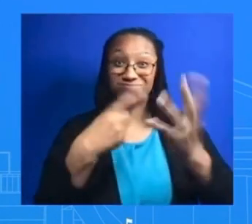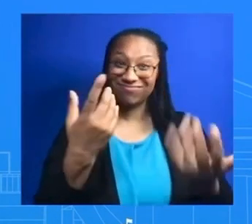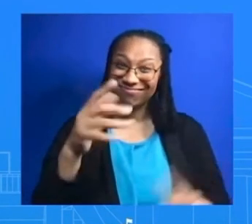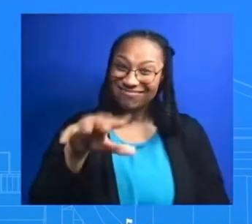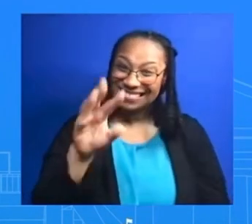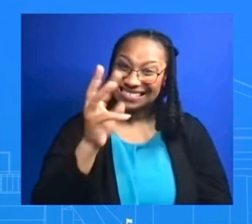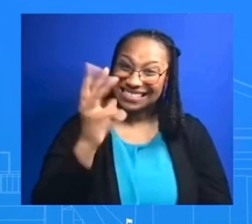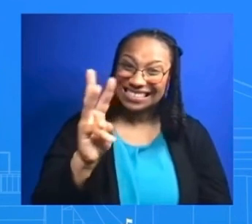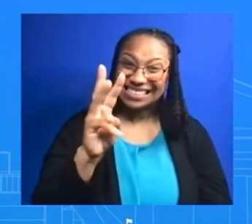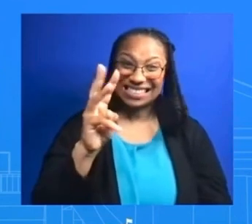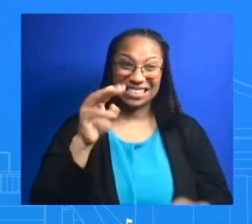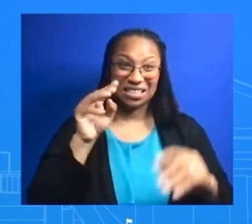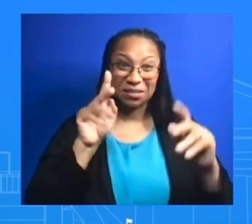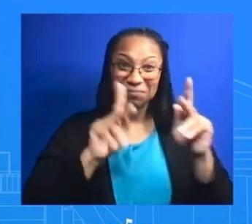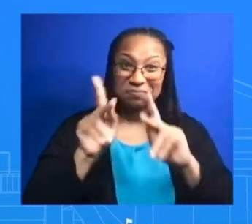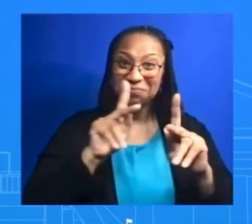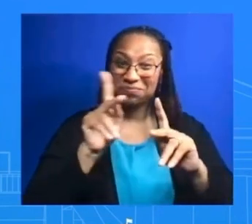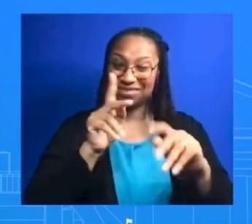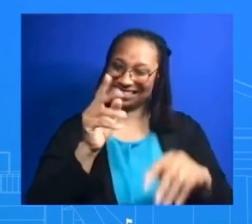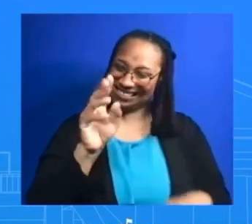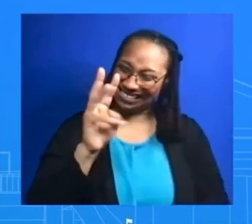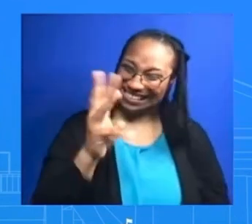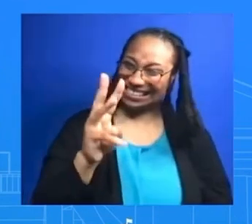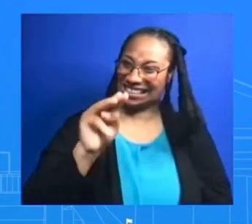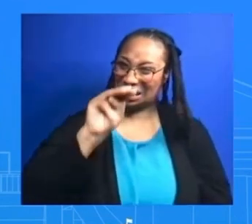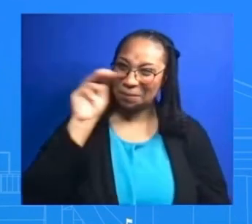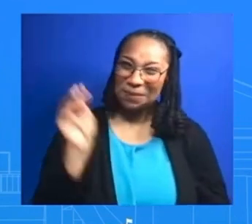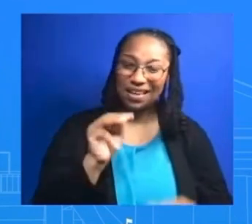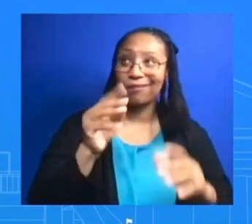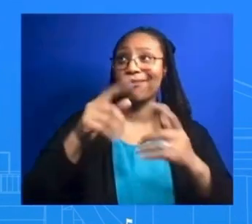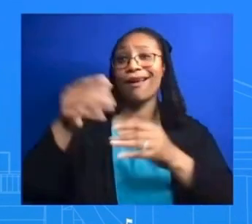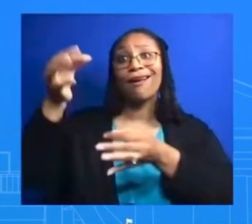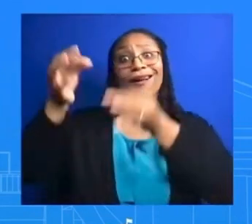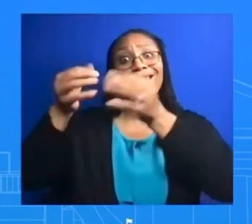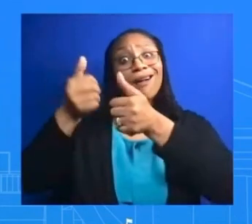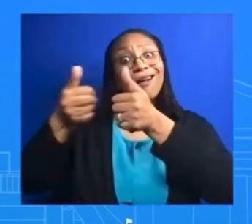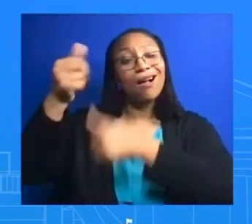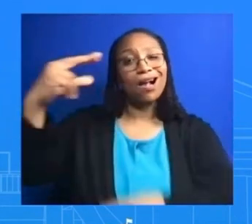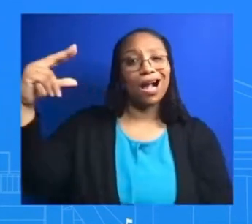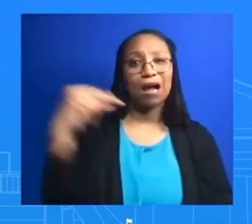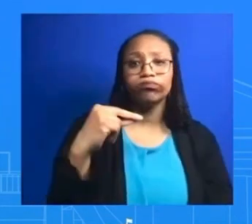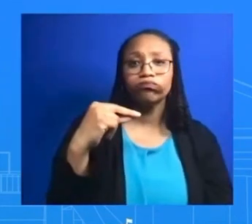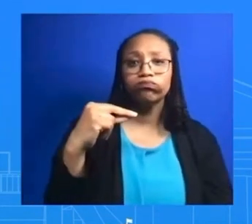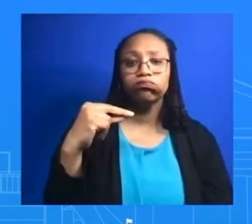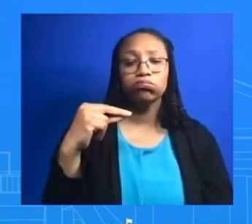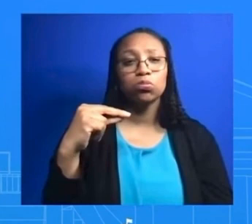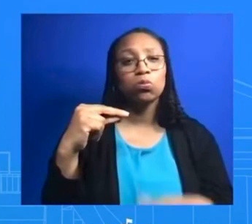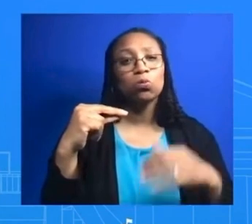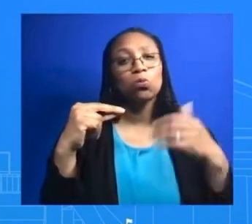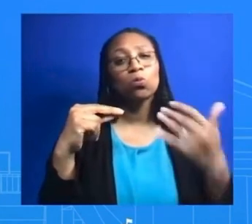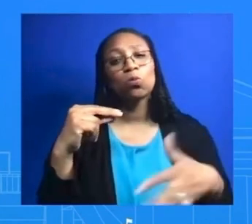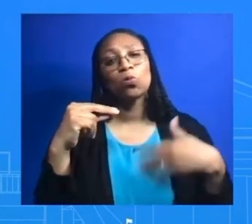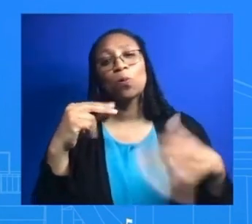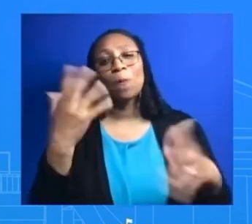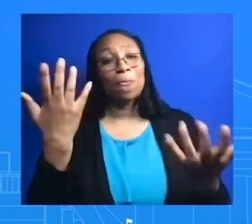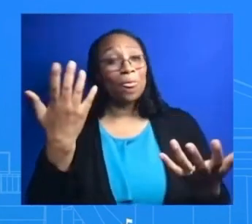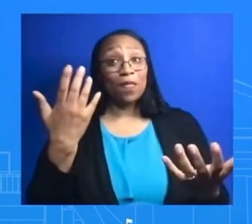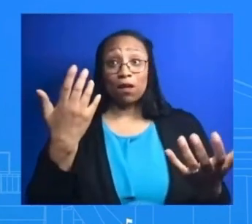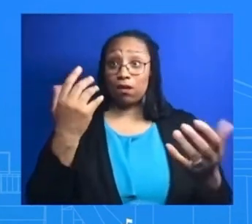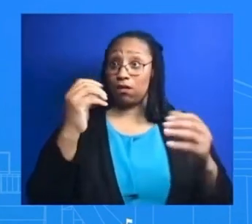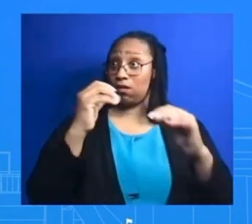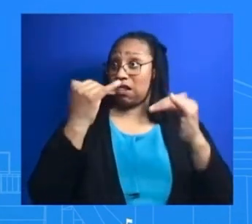that. But no, it's not. It's premature to say whether those people are necessarily going to be at the front of the line or anything like that in a